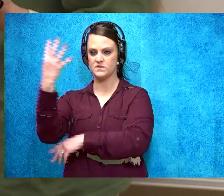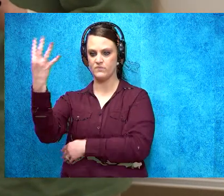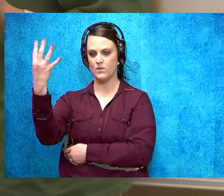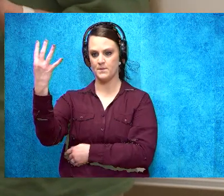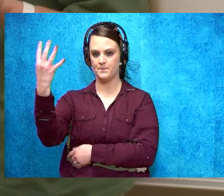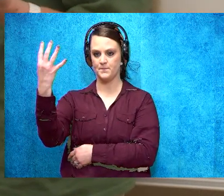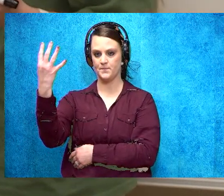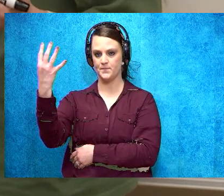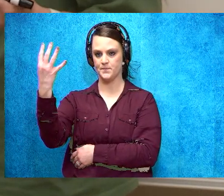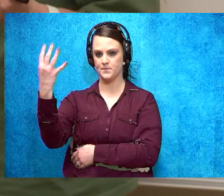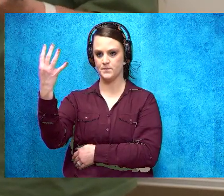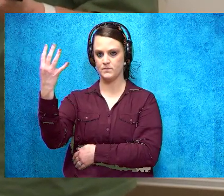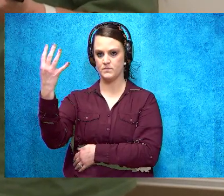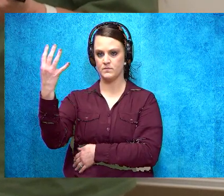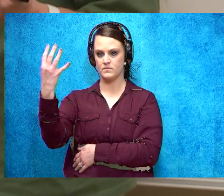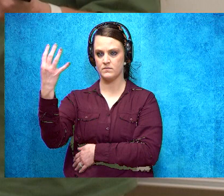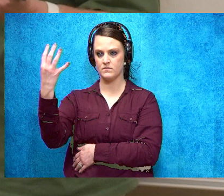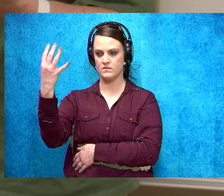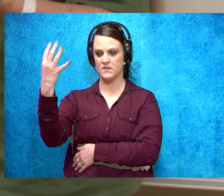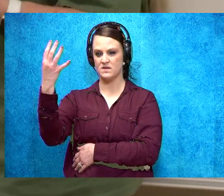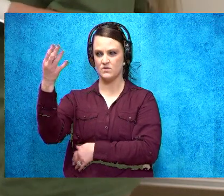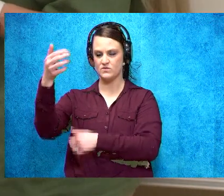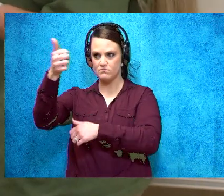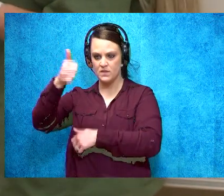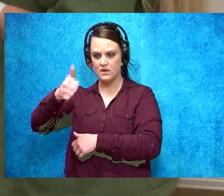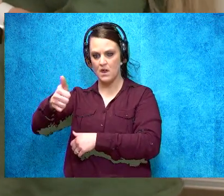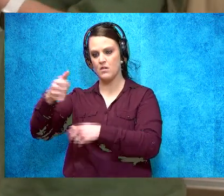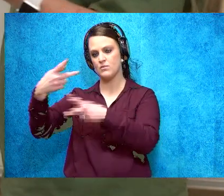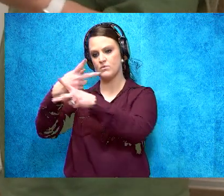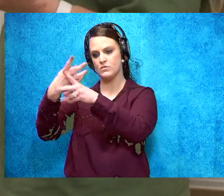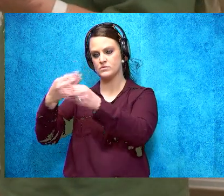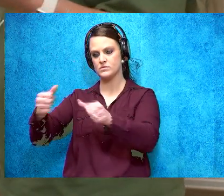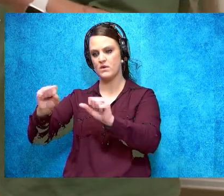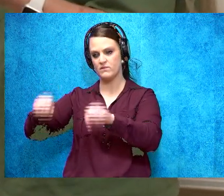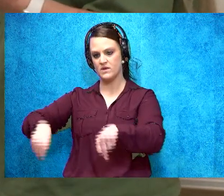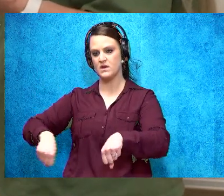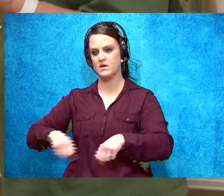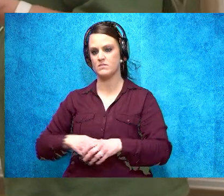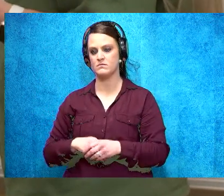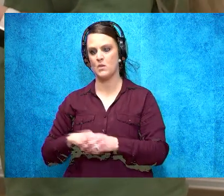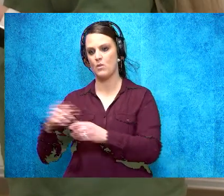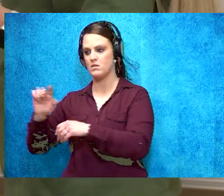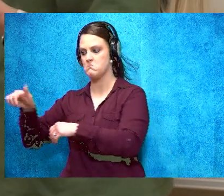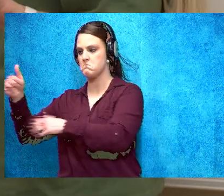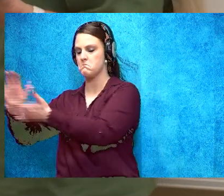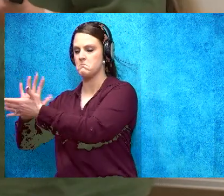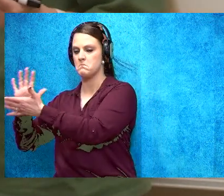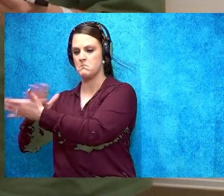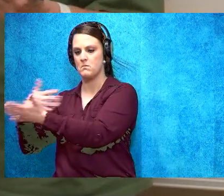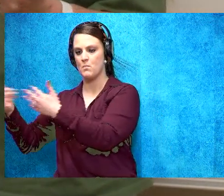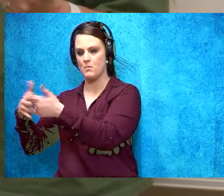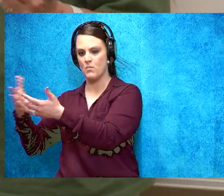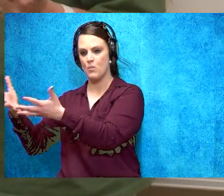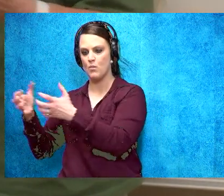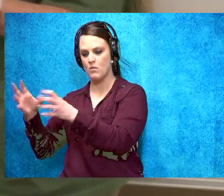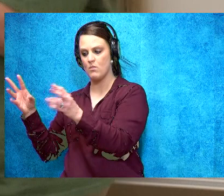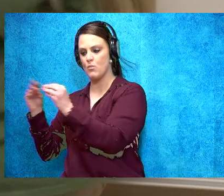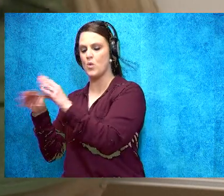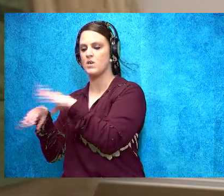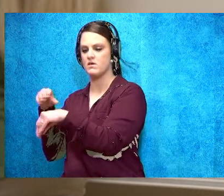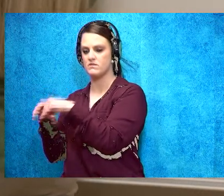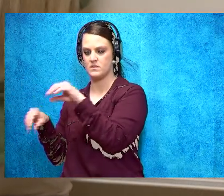4. So you can do it below the equation. You can come over here and do it on your scratch paper, wherever you feel